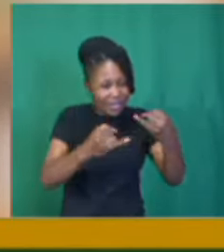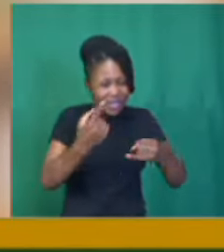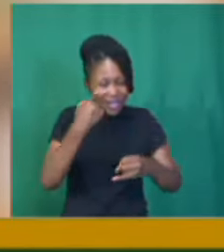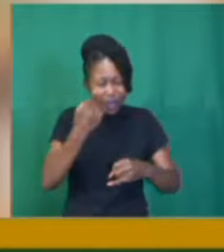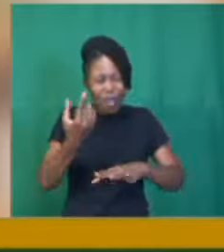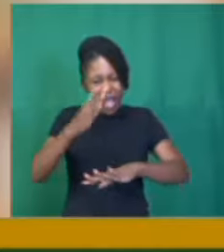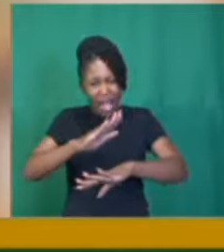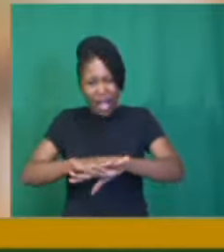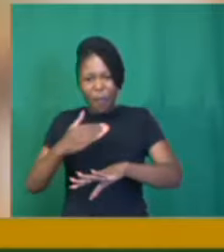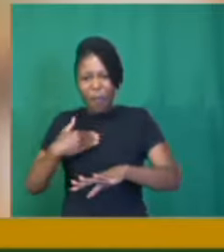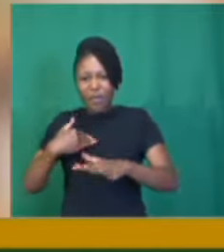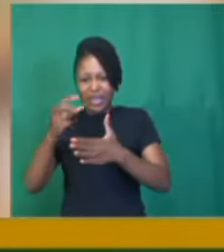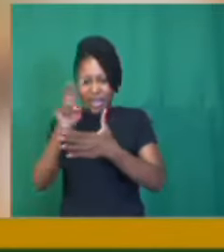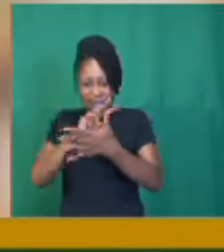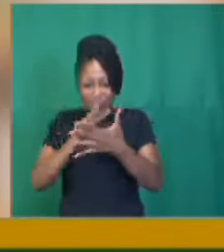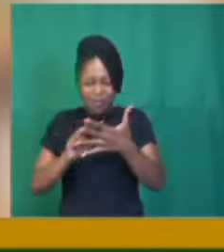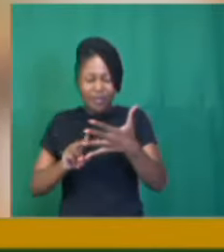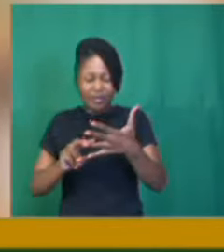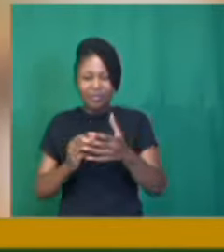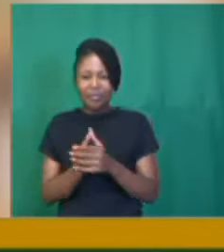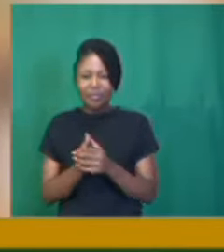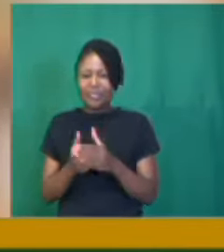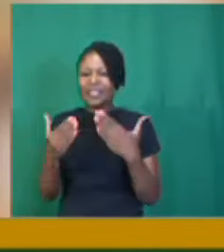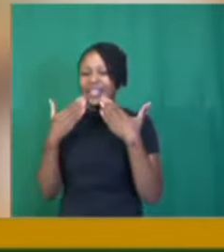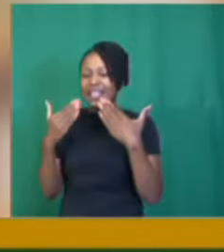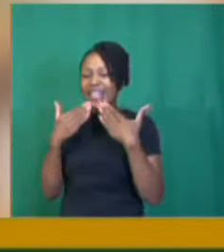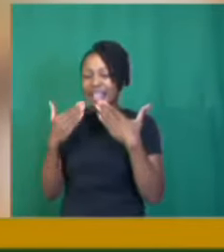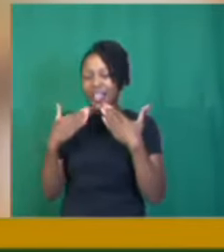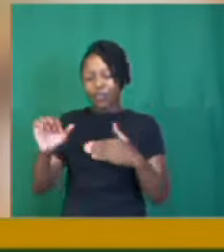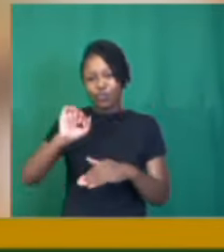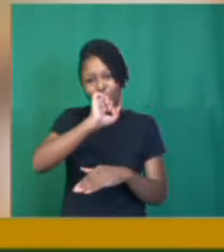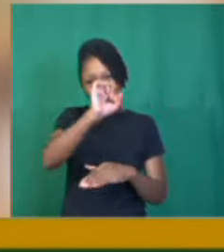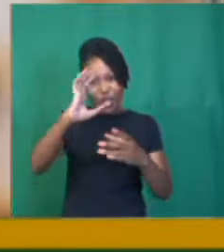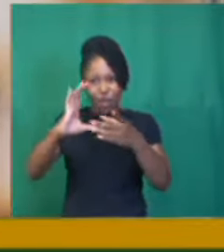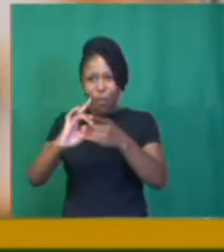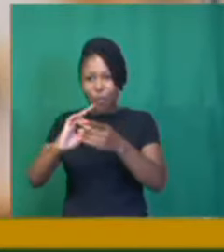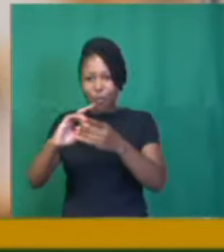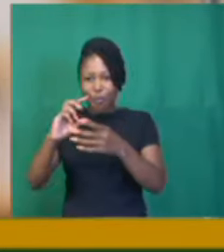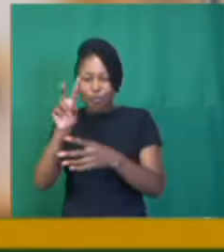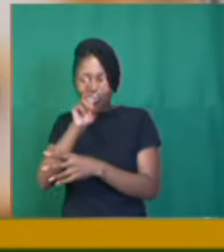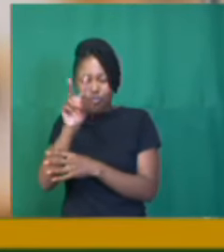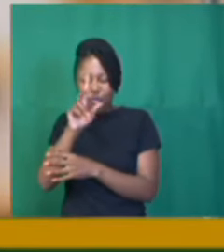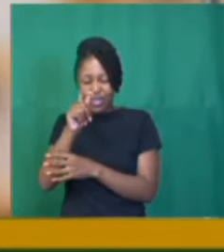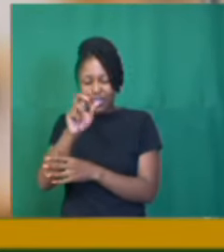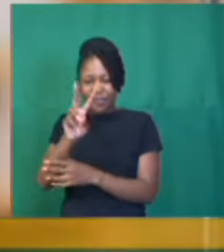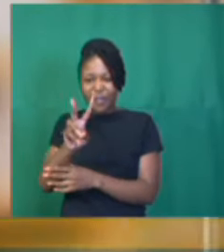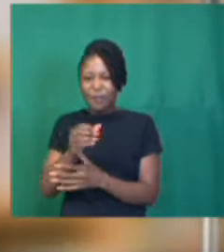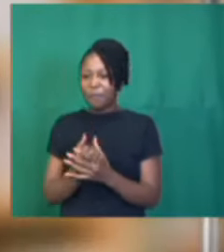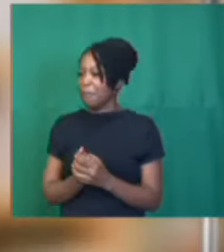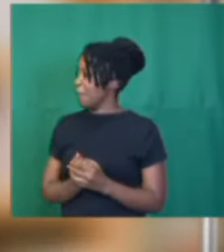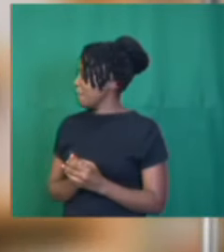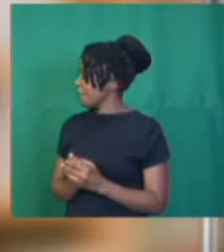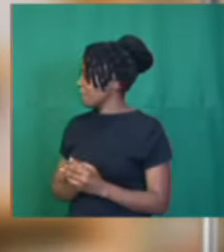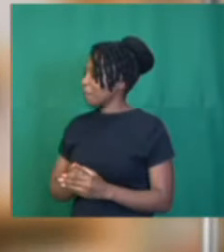intensively and extensively. Thank you very much, Lena, for being at home and watching us. Thank you very much, ma'am,